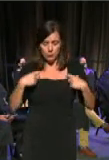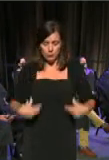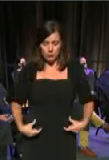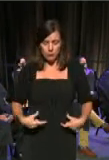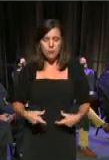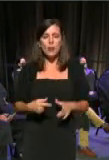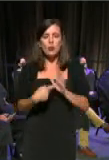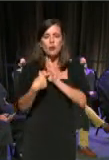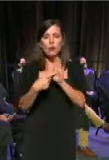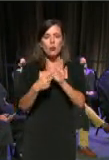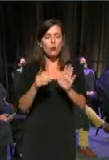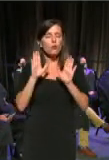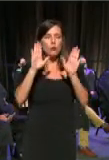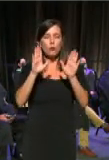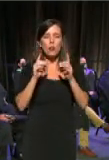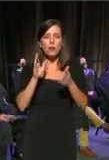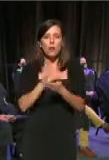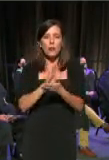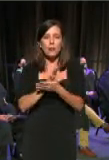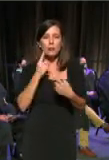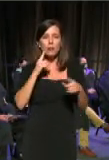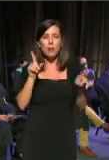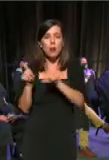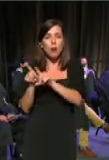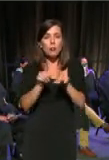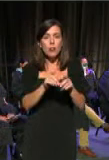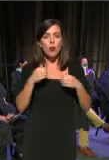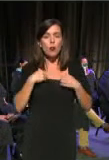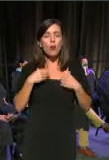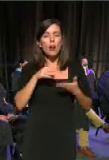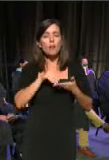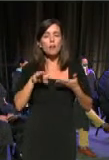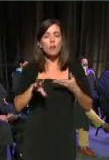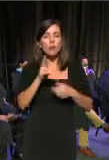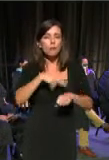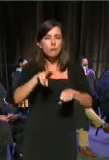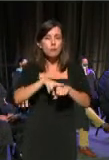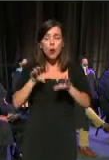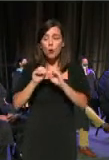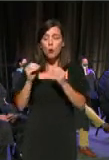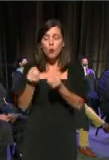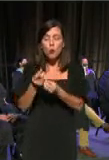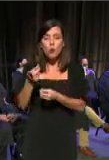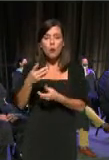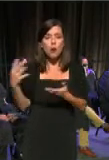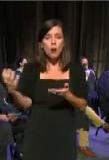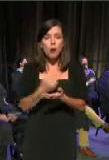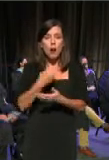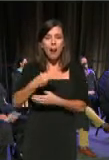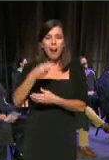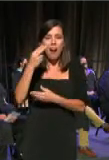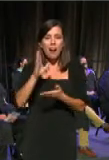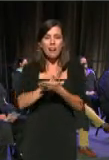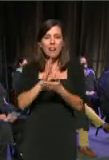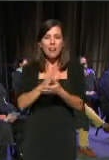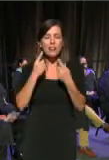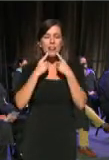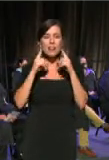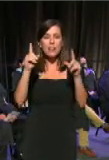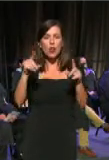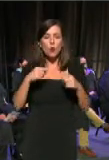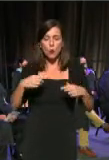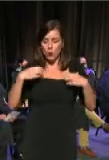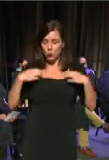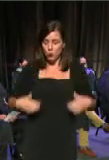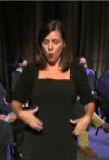stellar academic achievements. We also have students from national organizations who have earned high academic achievements wearing